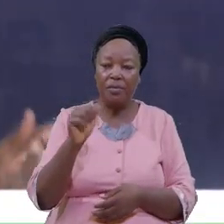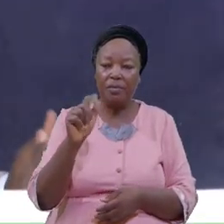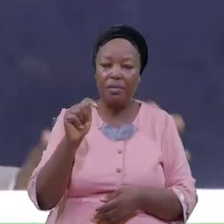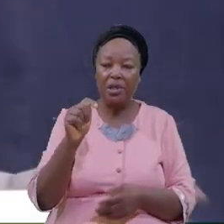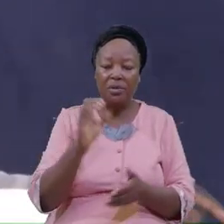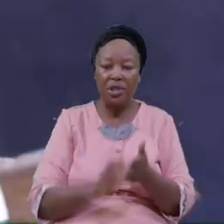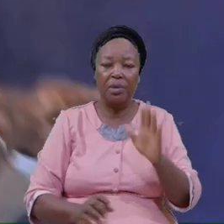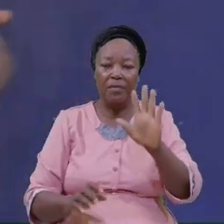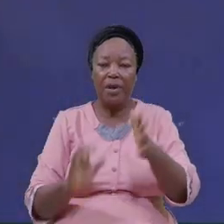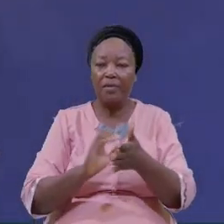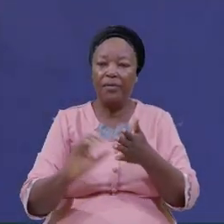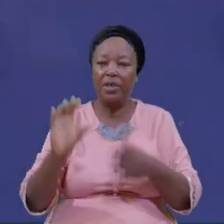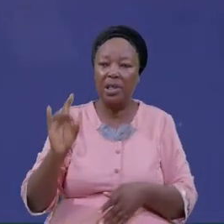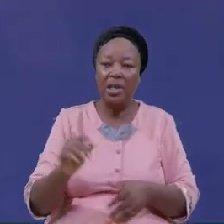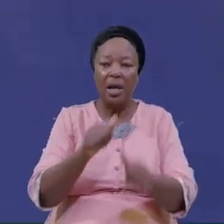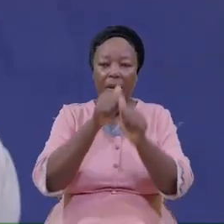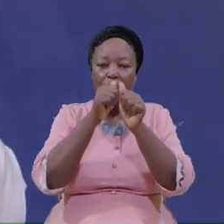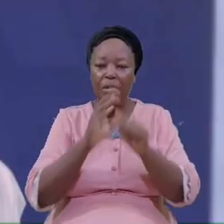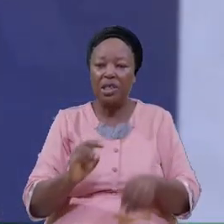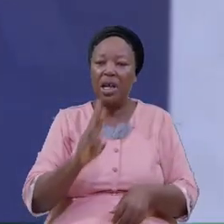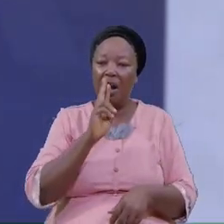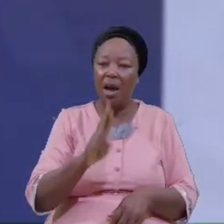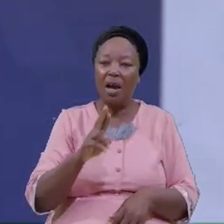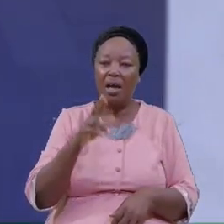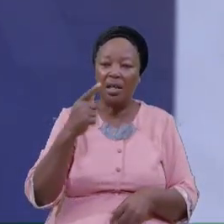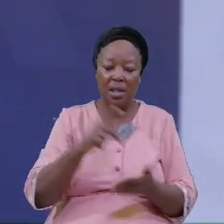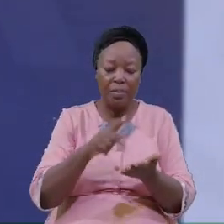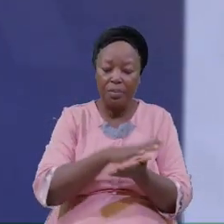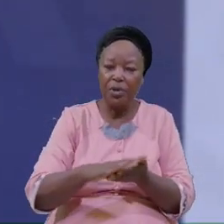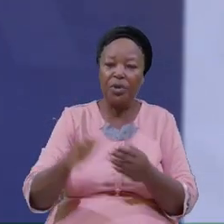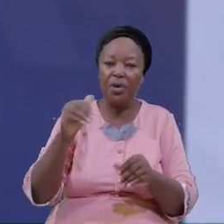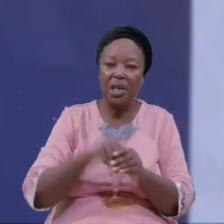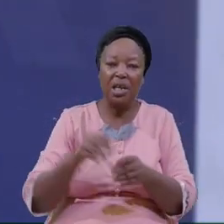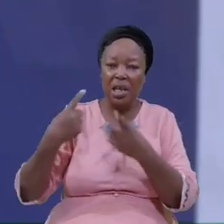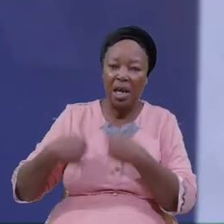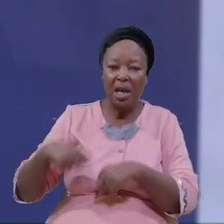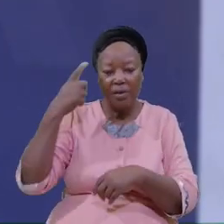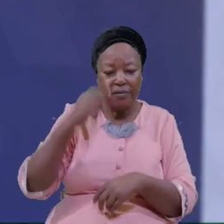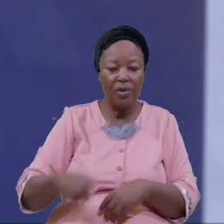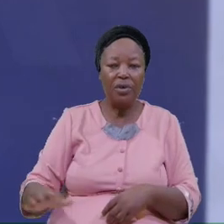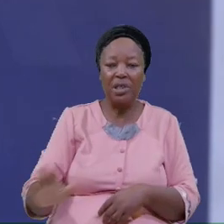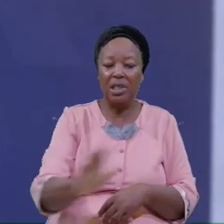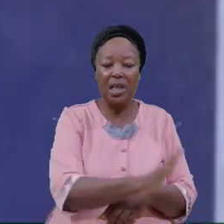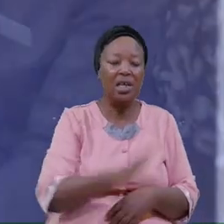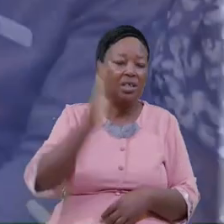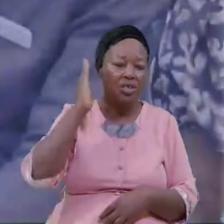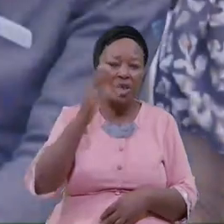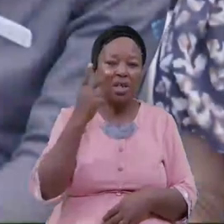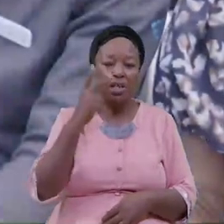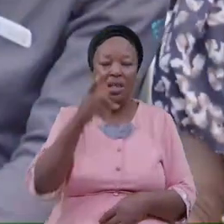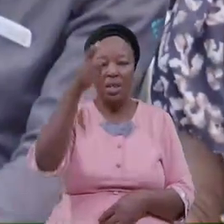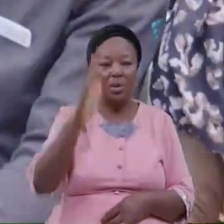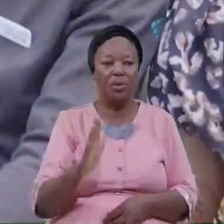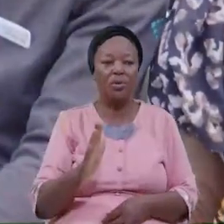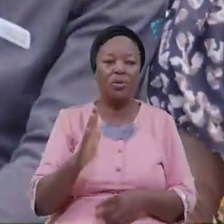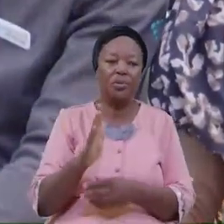blessed are the pure in heart, for they shall see God. Heureux ceux qui ont le cœur